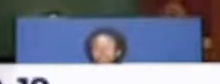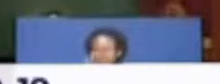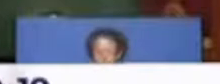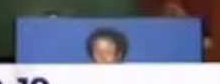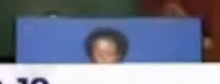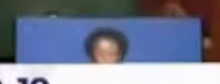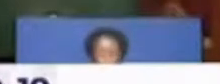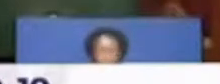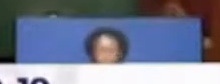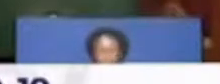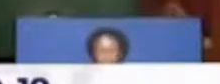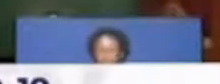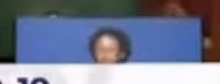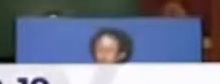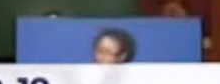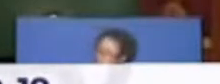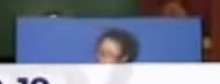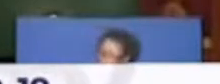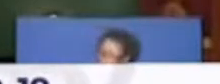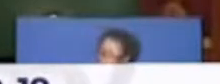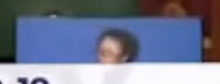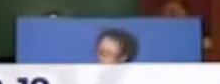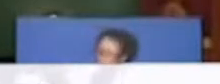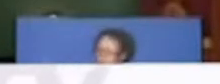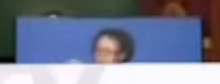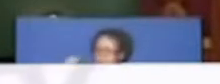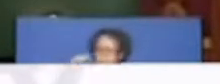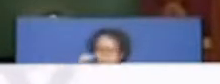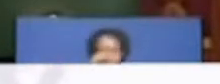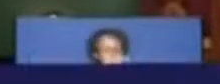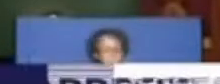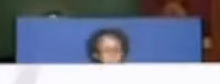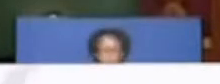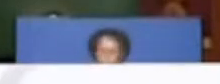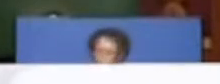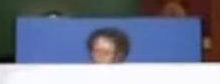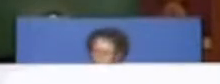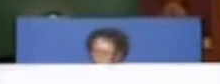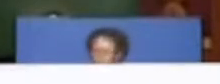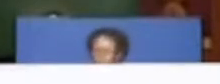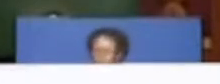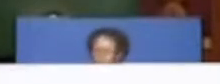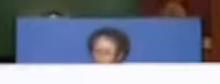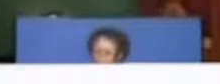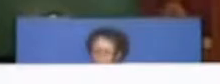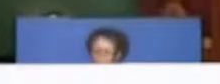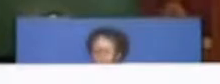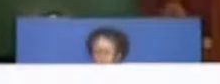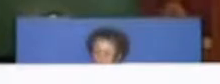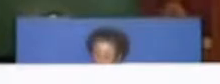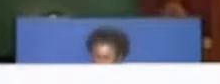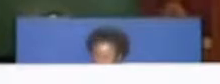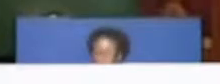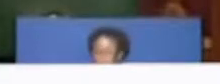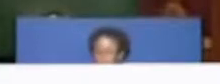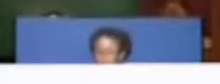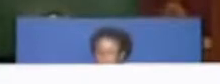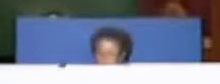the counties' works and constructions of the classrooms should commence by